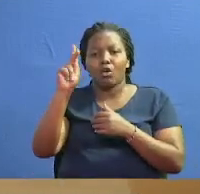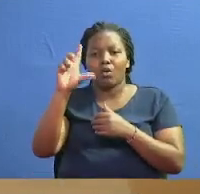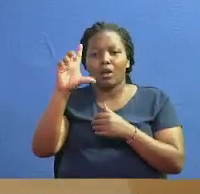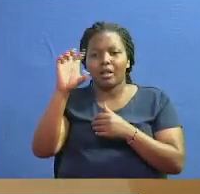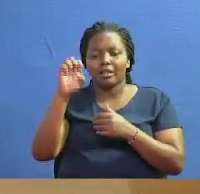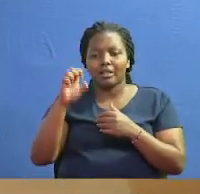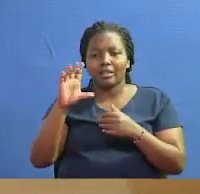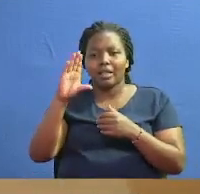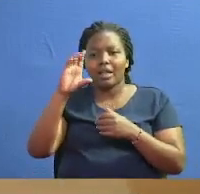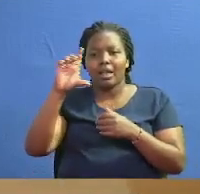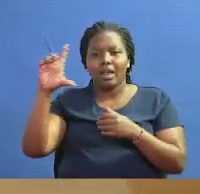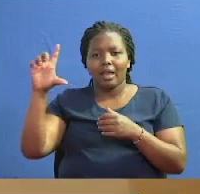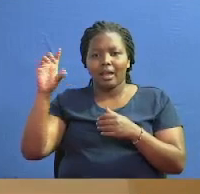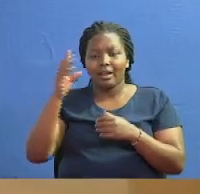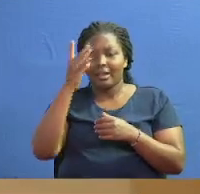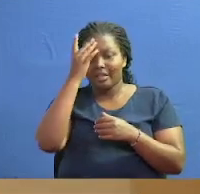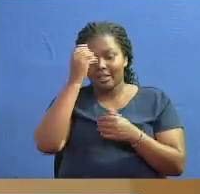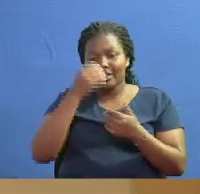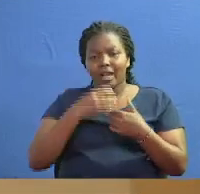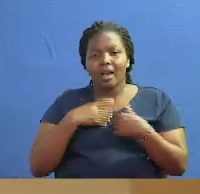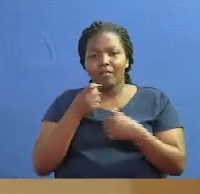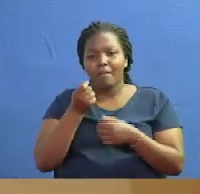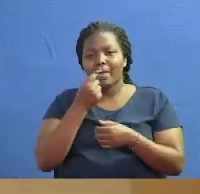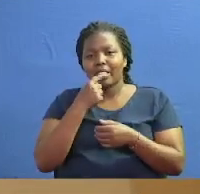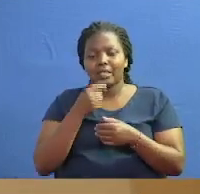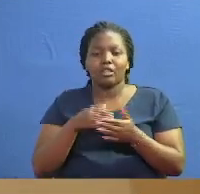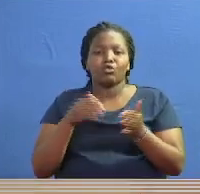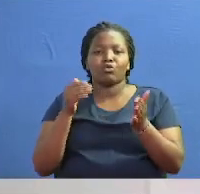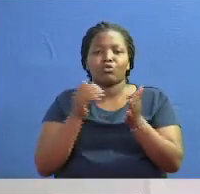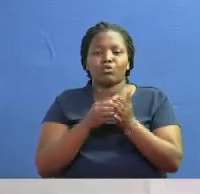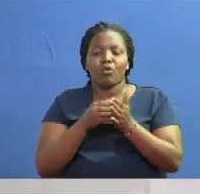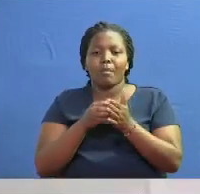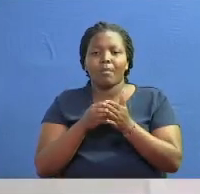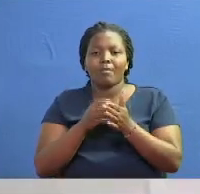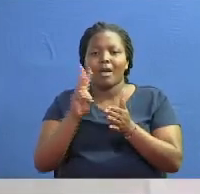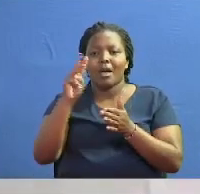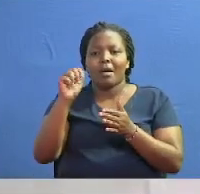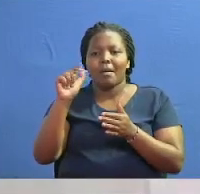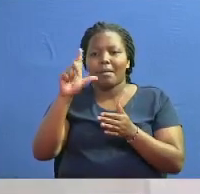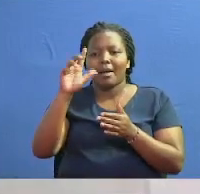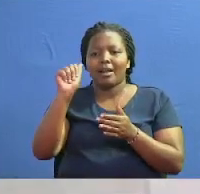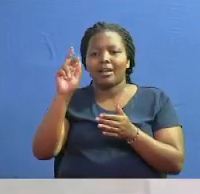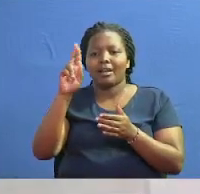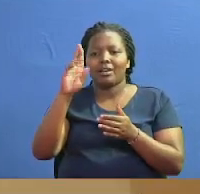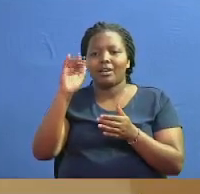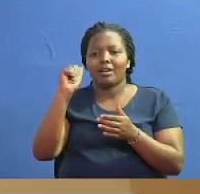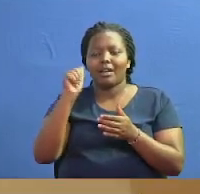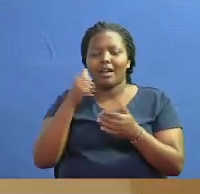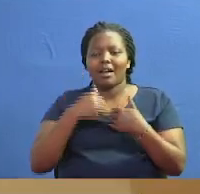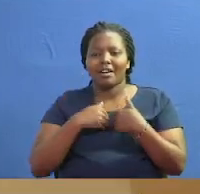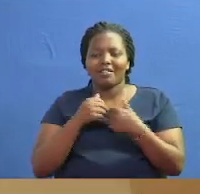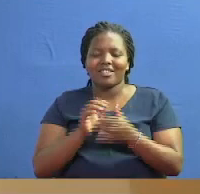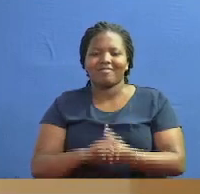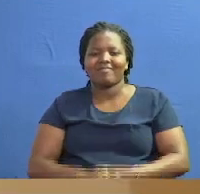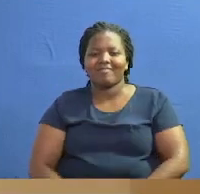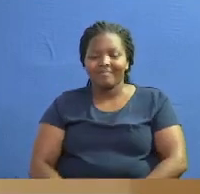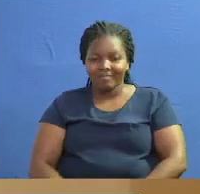prevents them from getting a malaria infection. I don't know that that made sense. It's a lot of medicine.